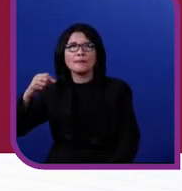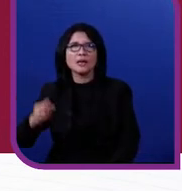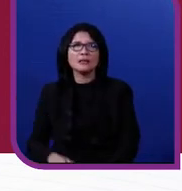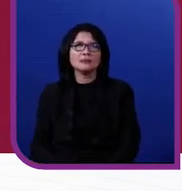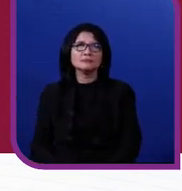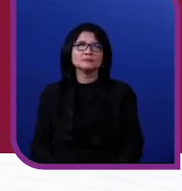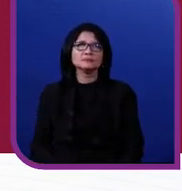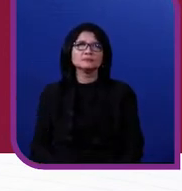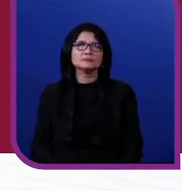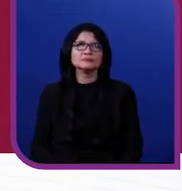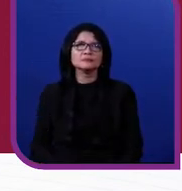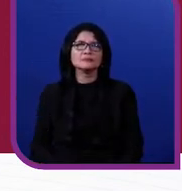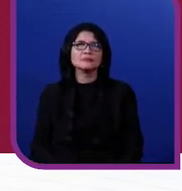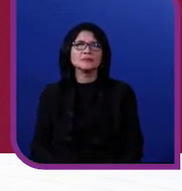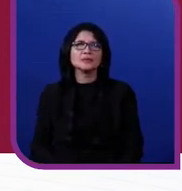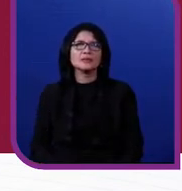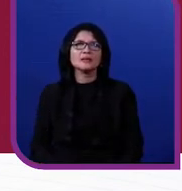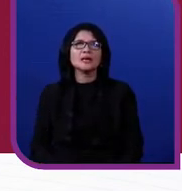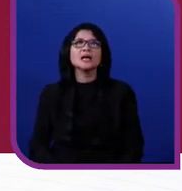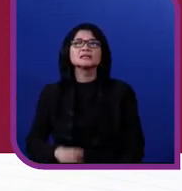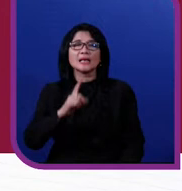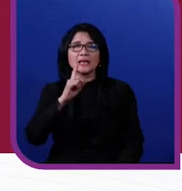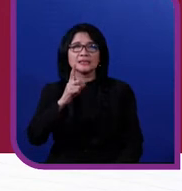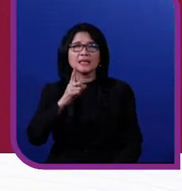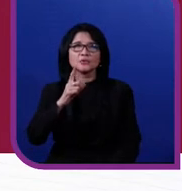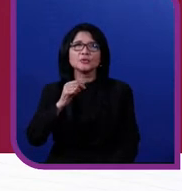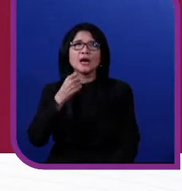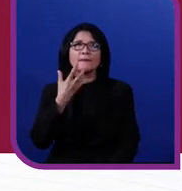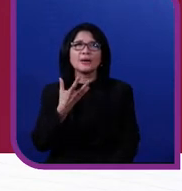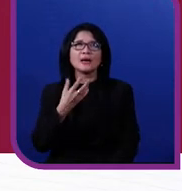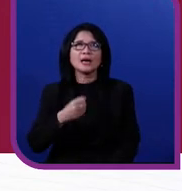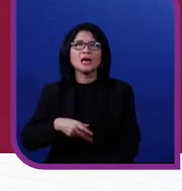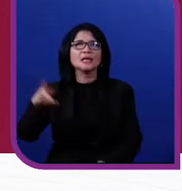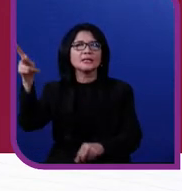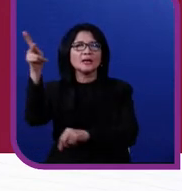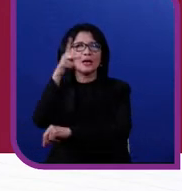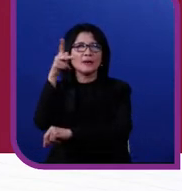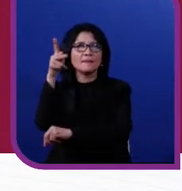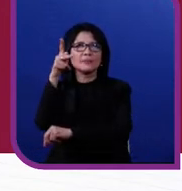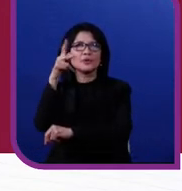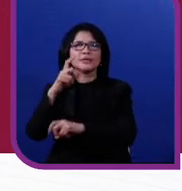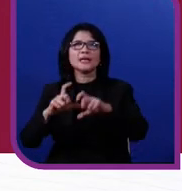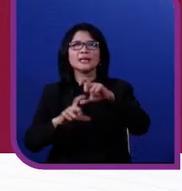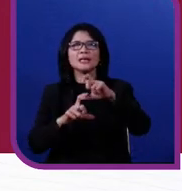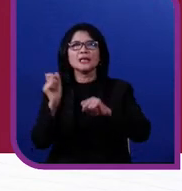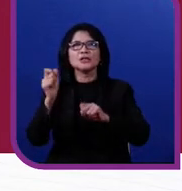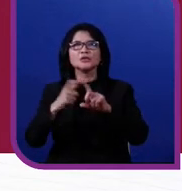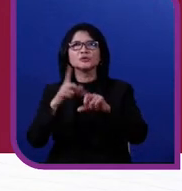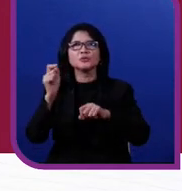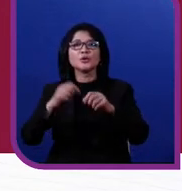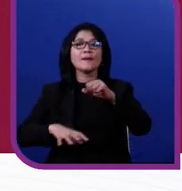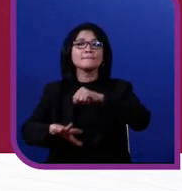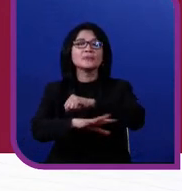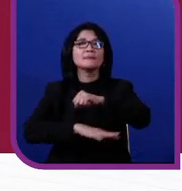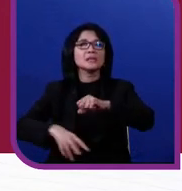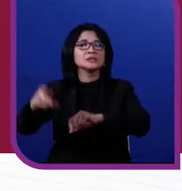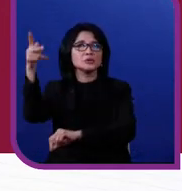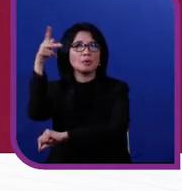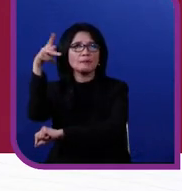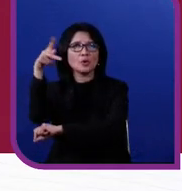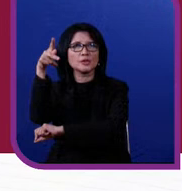of them is we could afrojectic syuko including a project financing Suko so